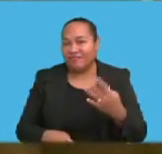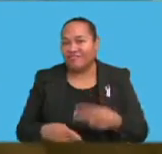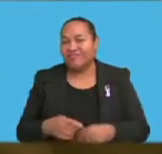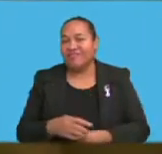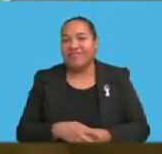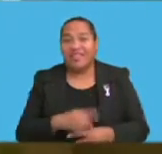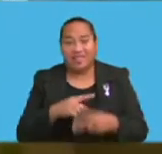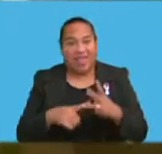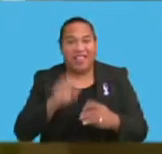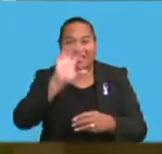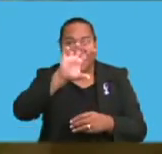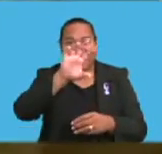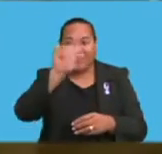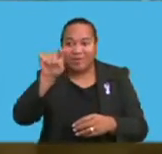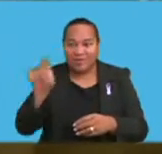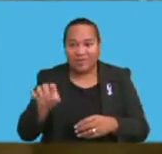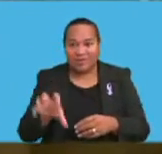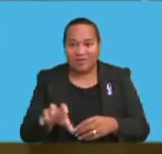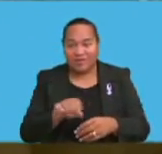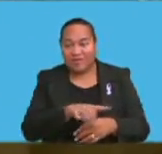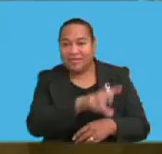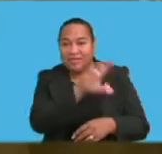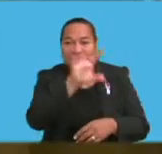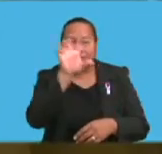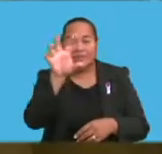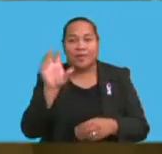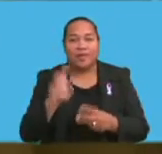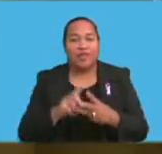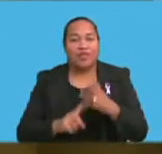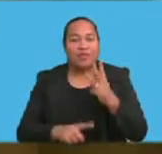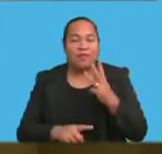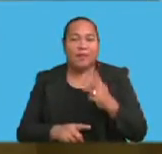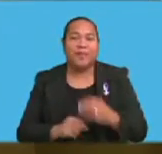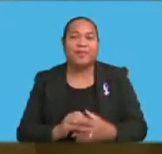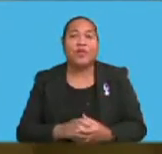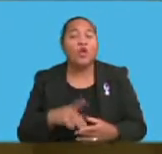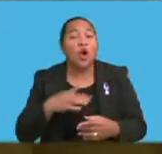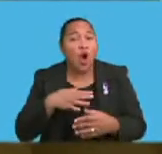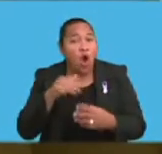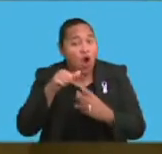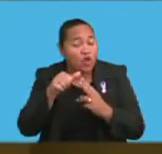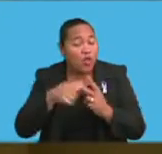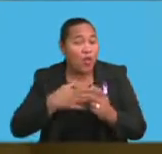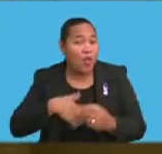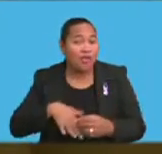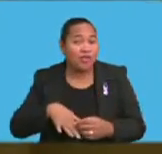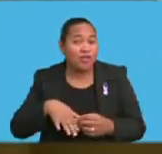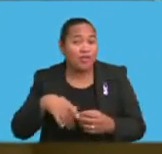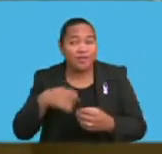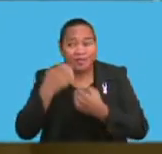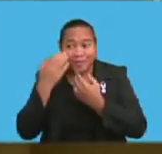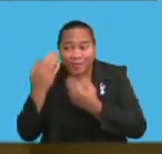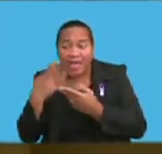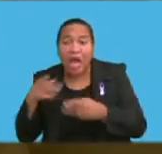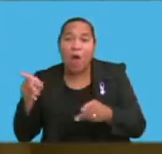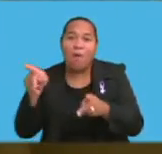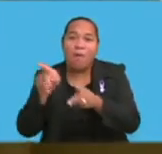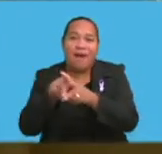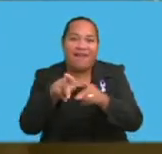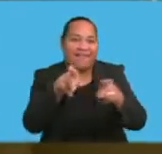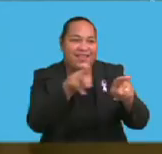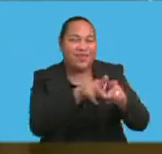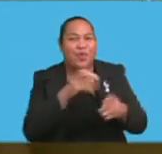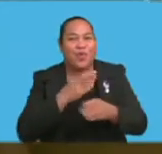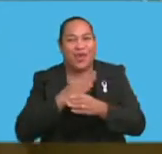cycle in the agribusiness, Madam Speaker. Let me also acknowledge all our partners who work